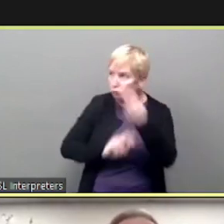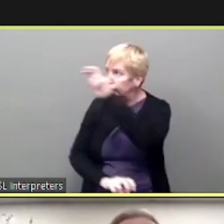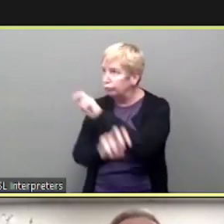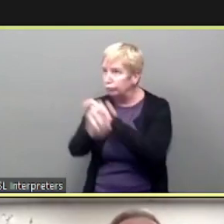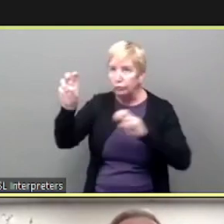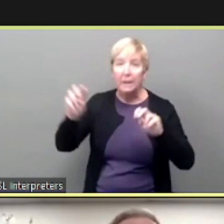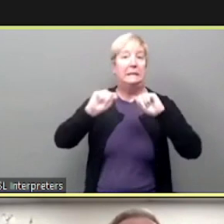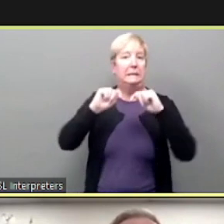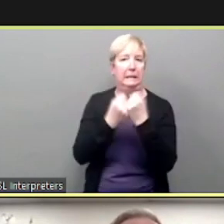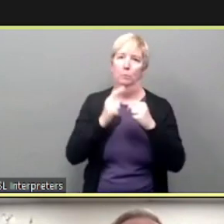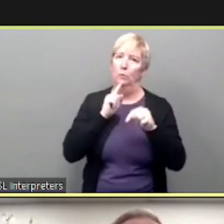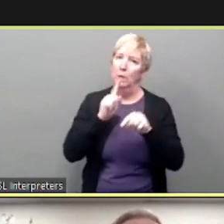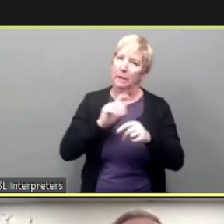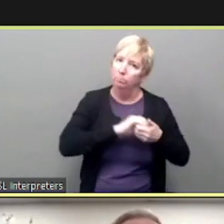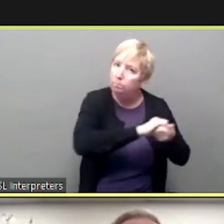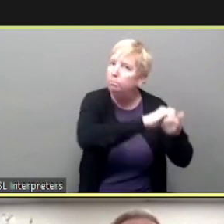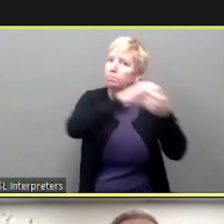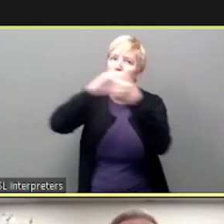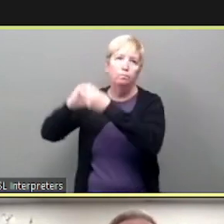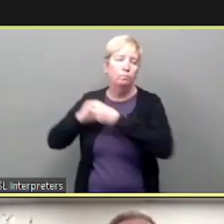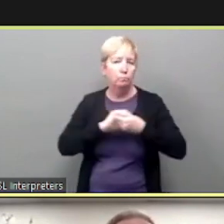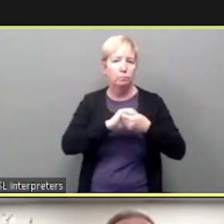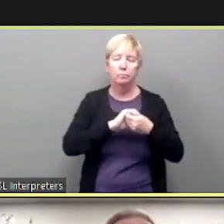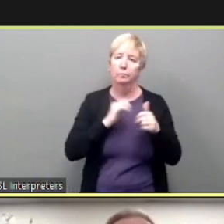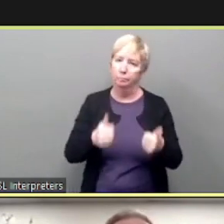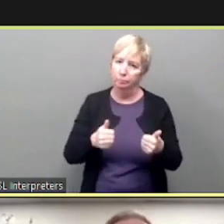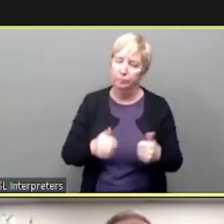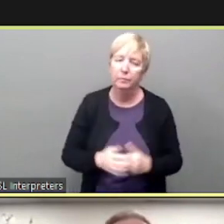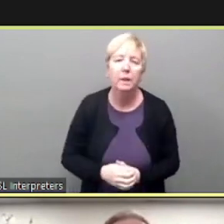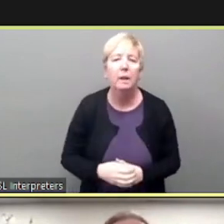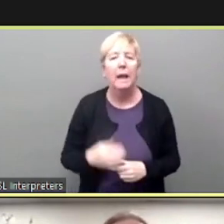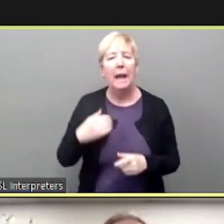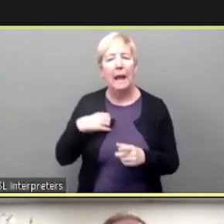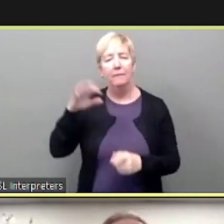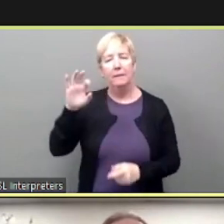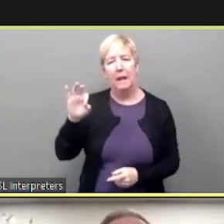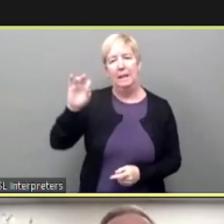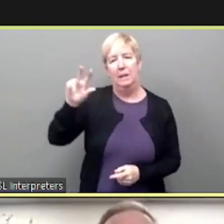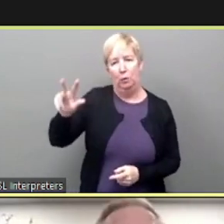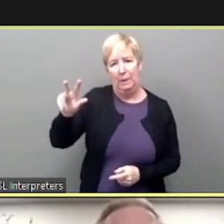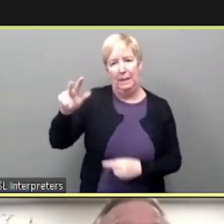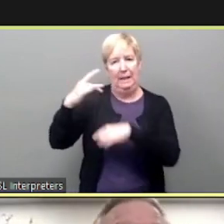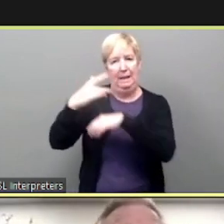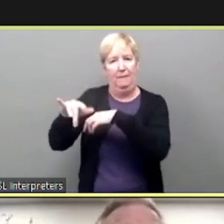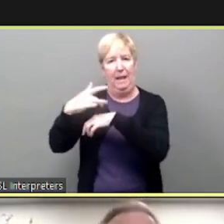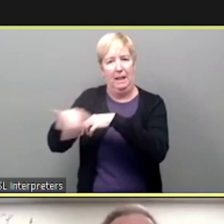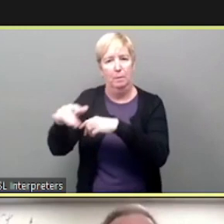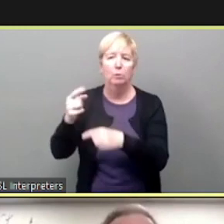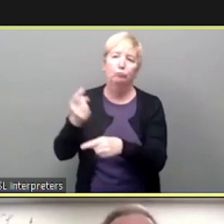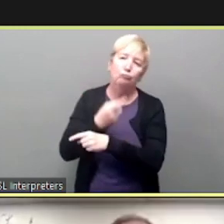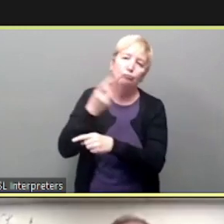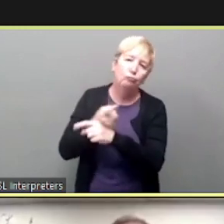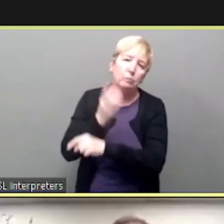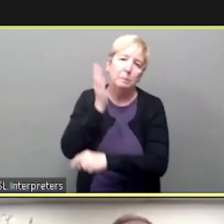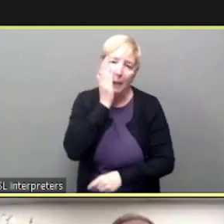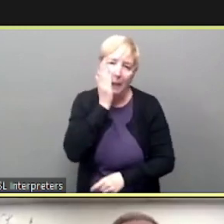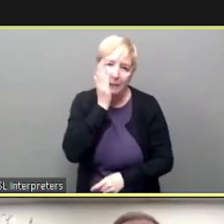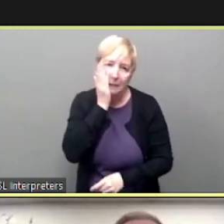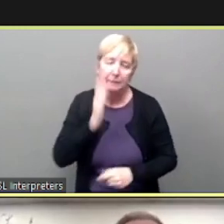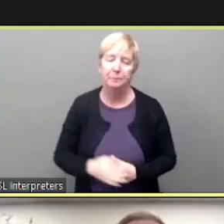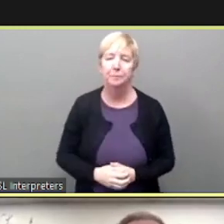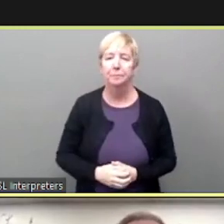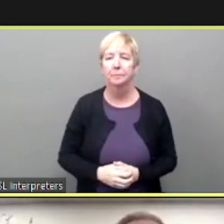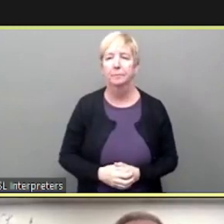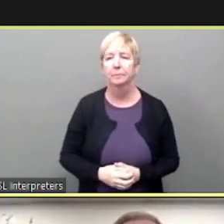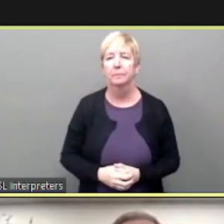together. You can see we have 93 available. And that's going to come in handy as if the